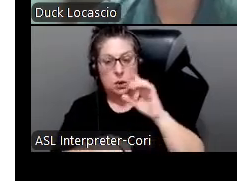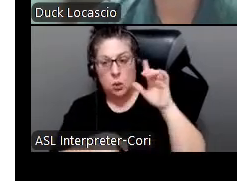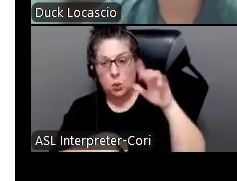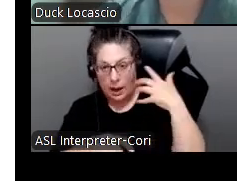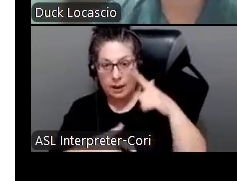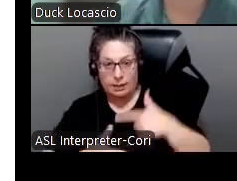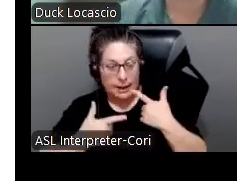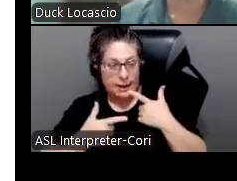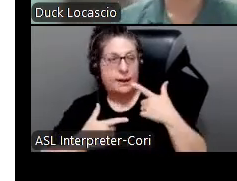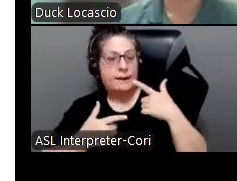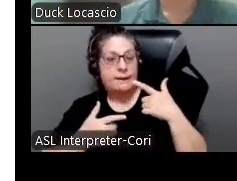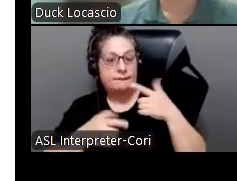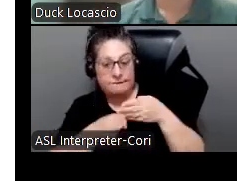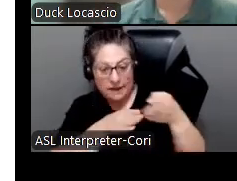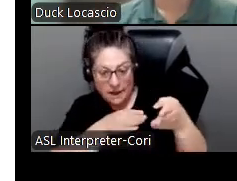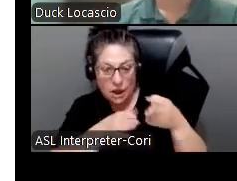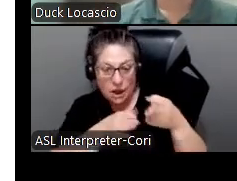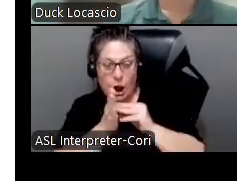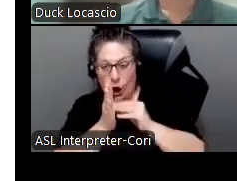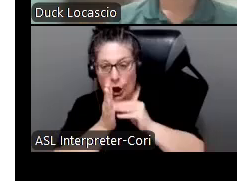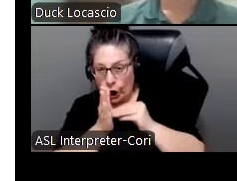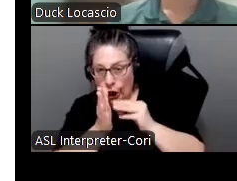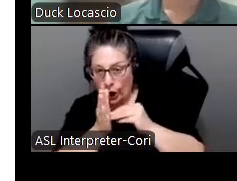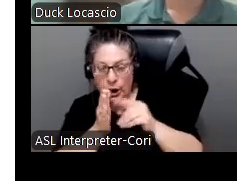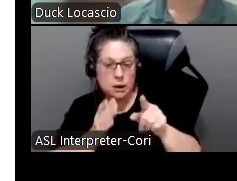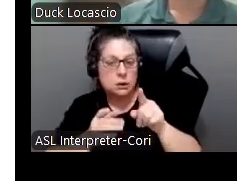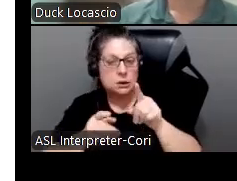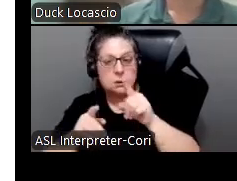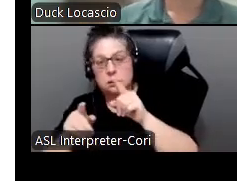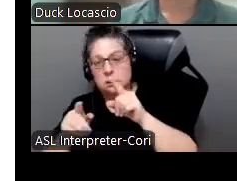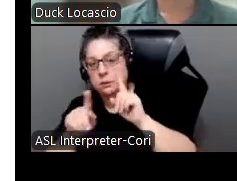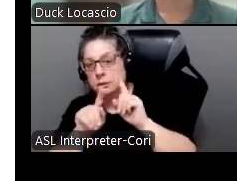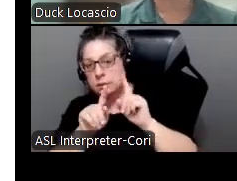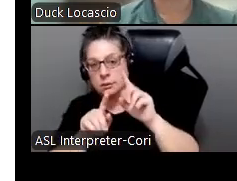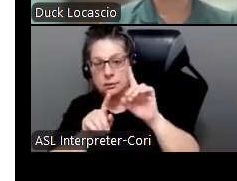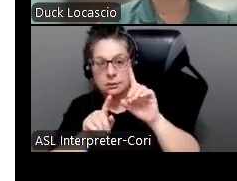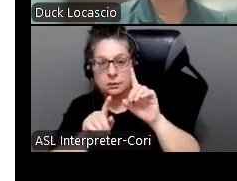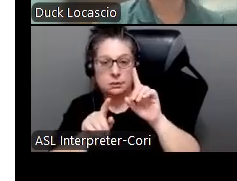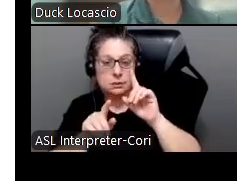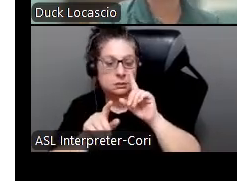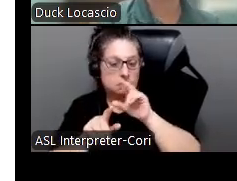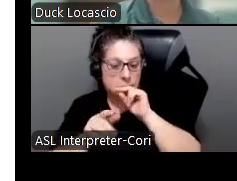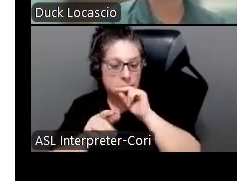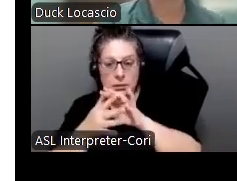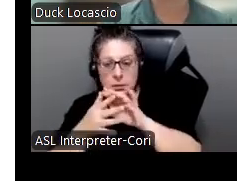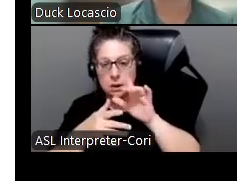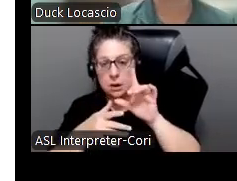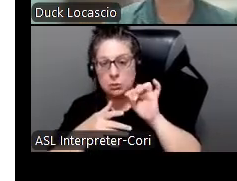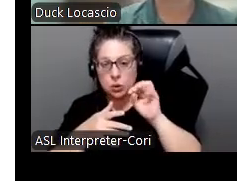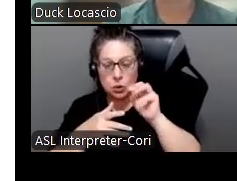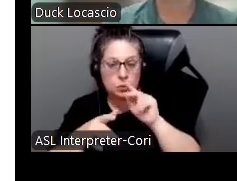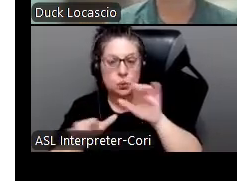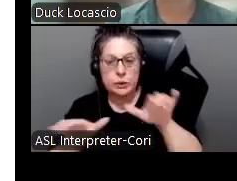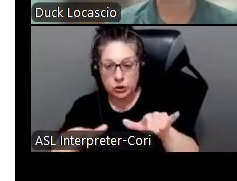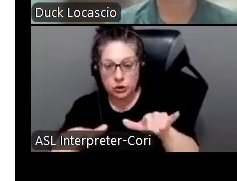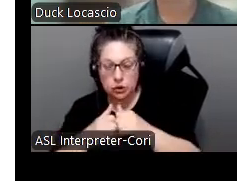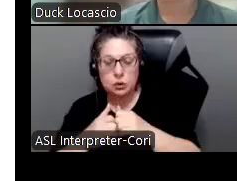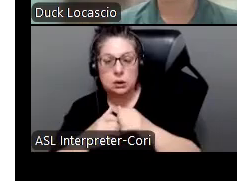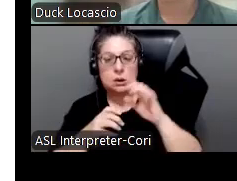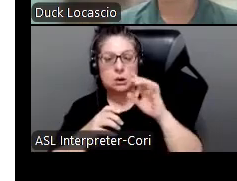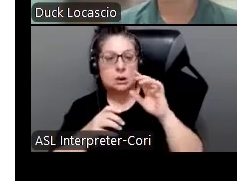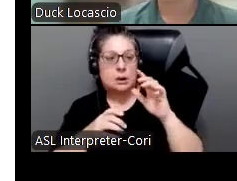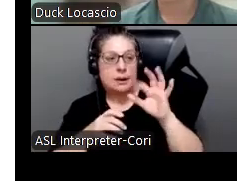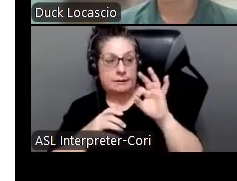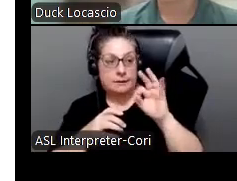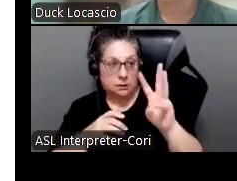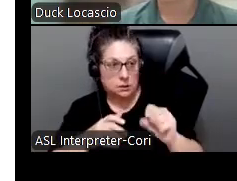learned about waterfowl habitat management. I'm from Stuttgart, and ducks is what we do. The Fish and Wildlife recruited me, and